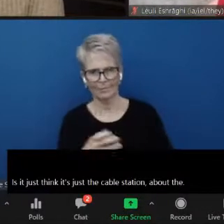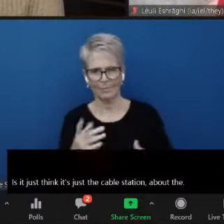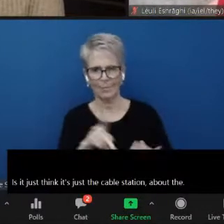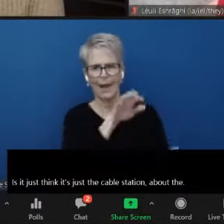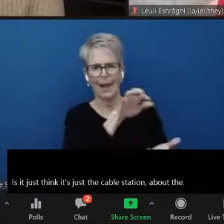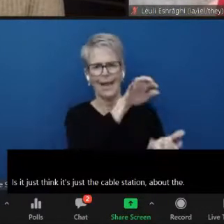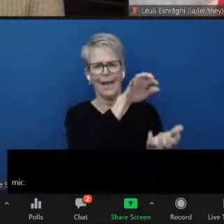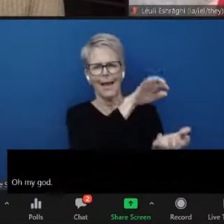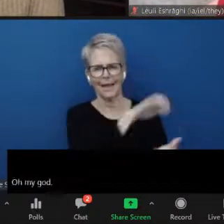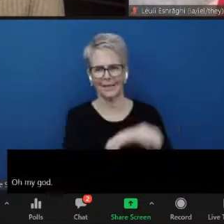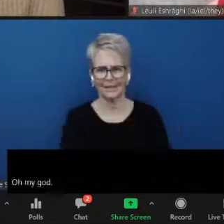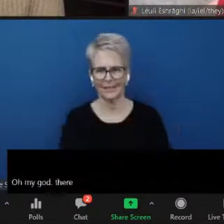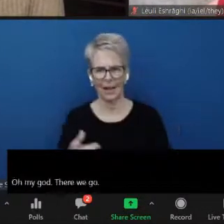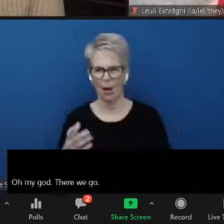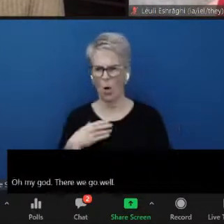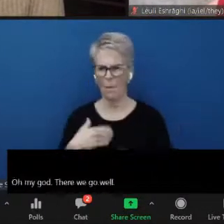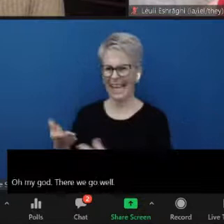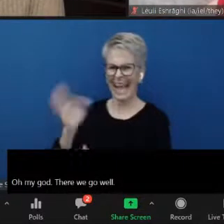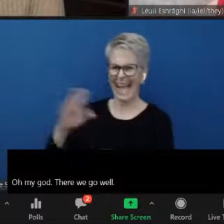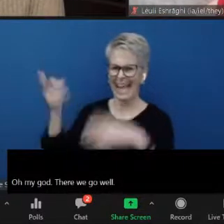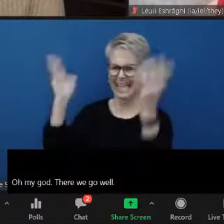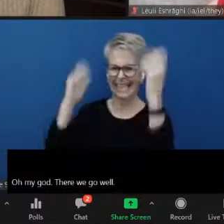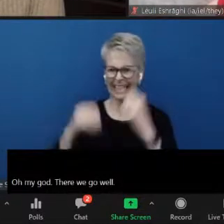Oh my God. There we go. Oh well.